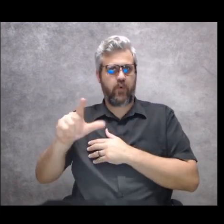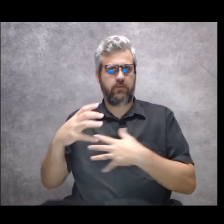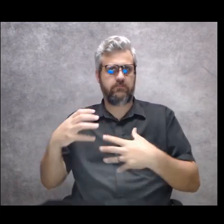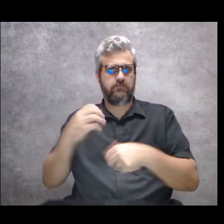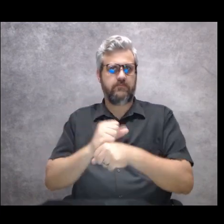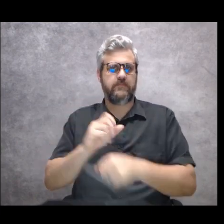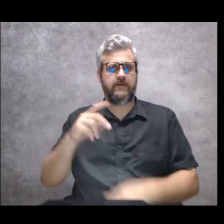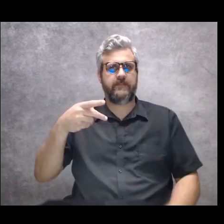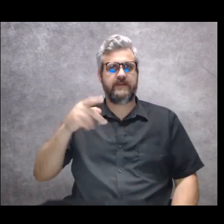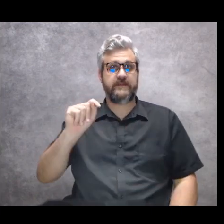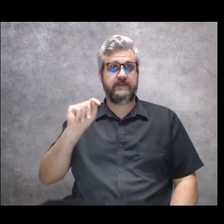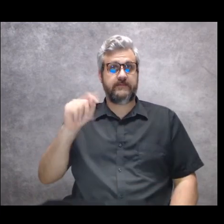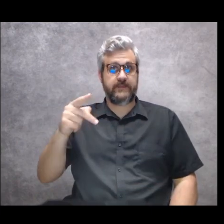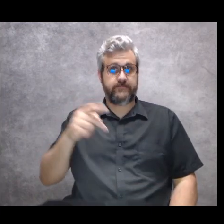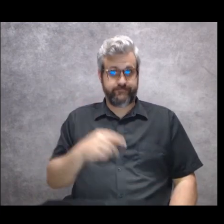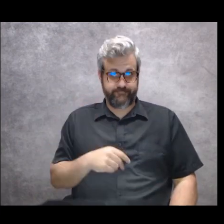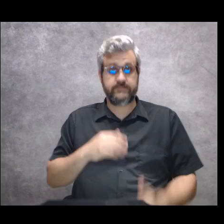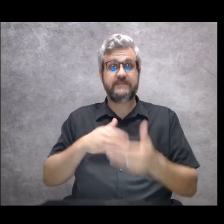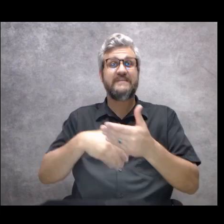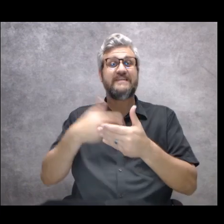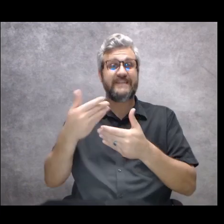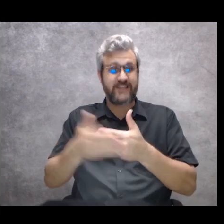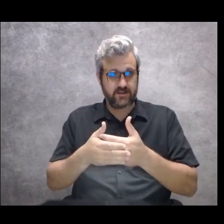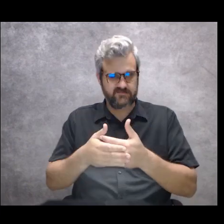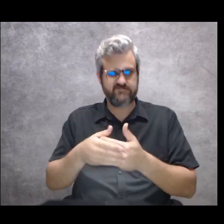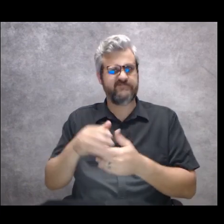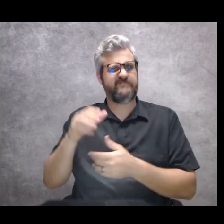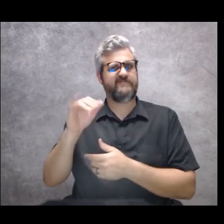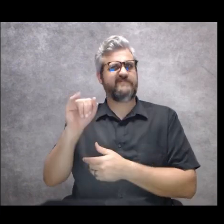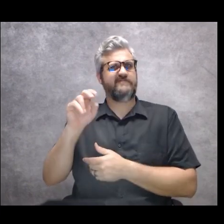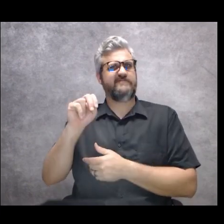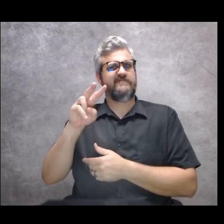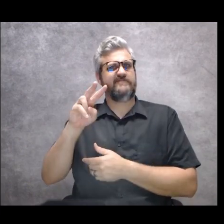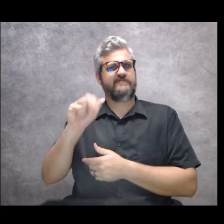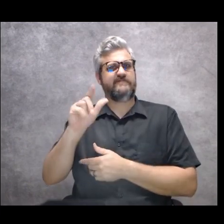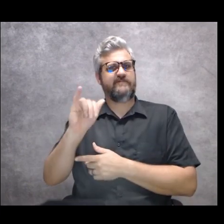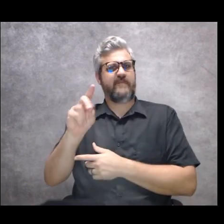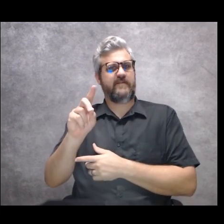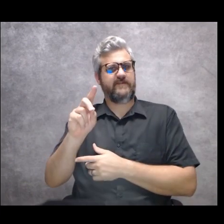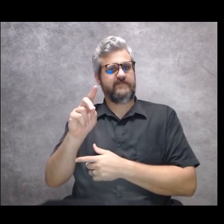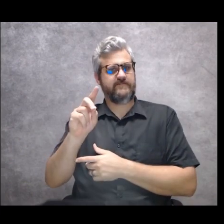Next, let's look at the invalid Primary Talent Pool ad hoc.